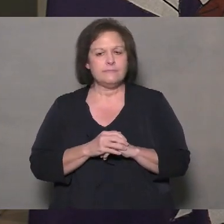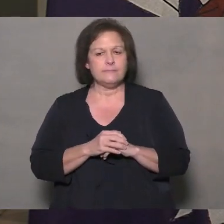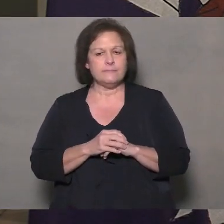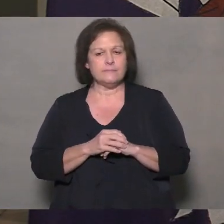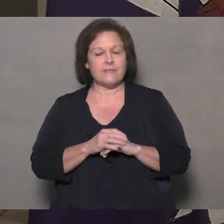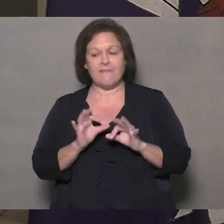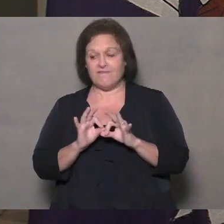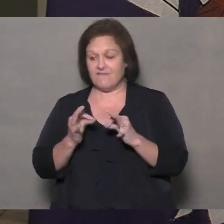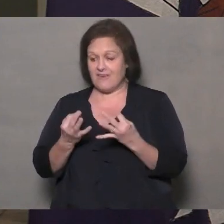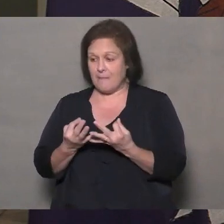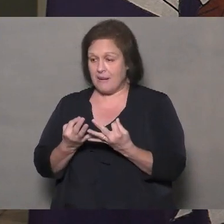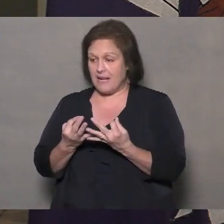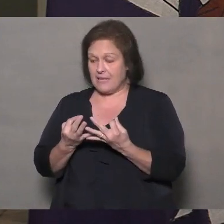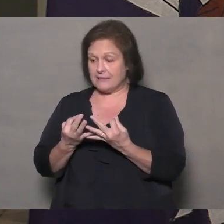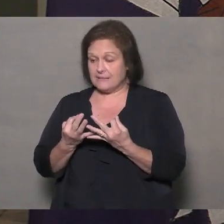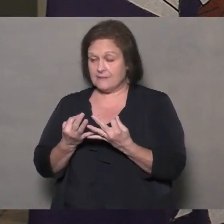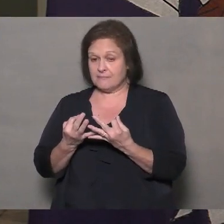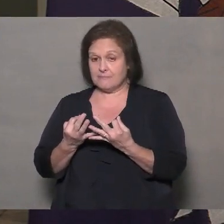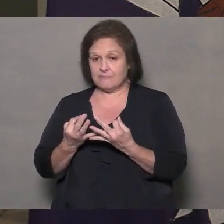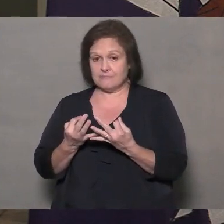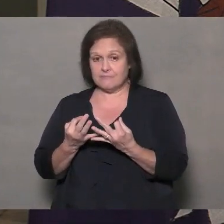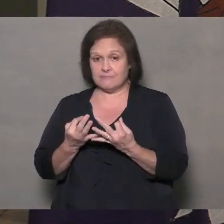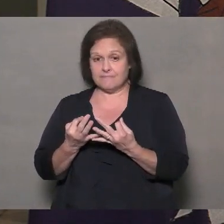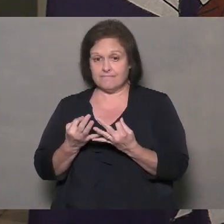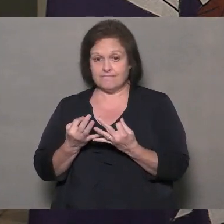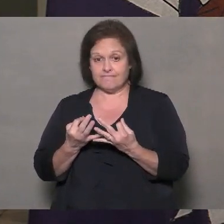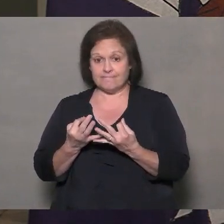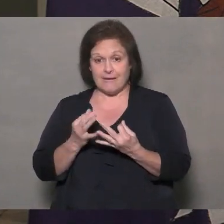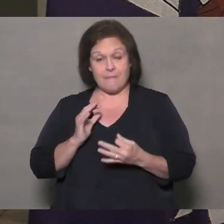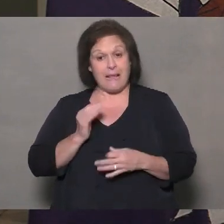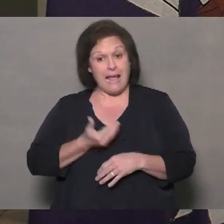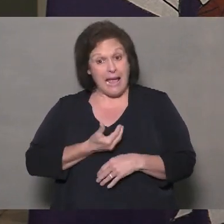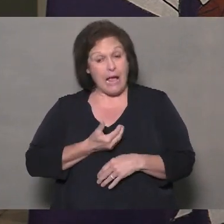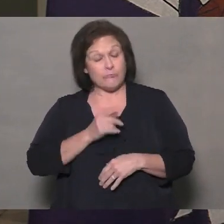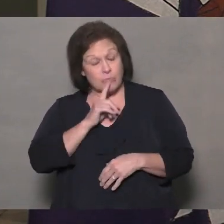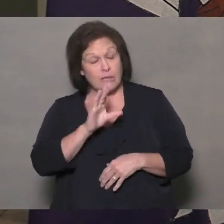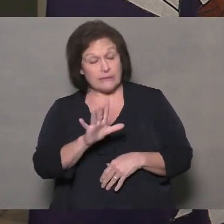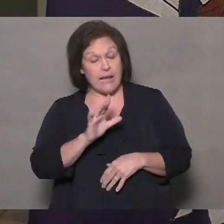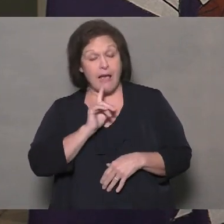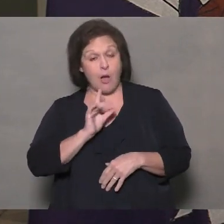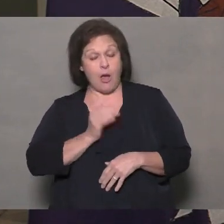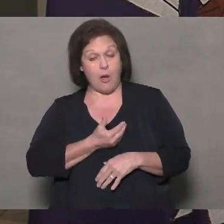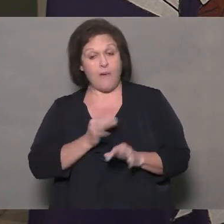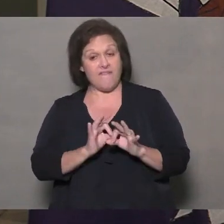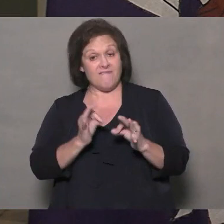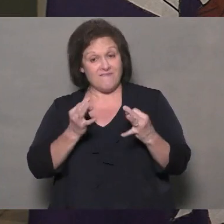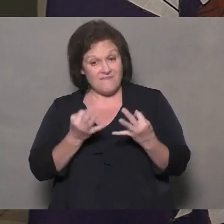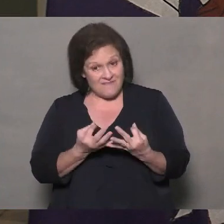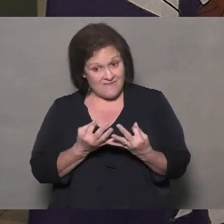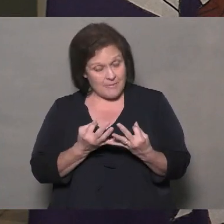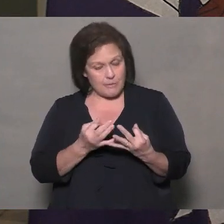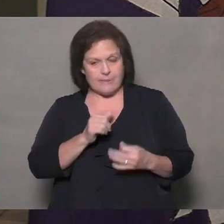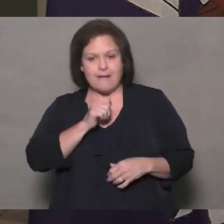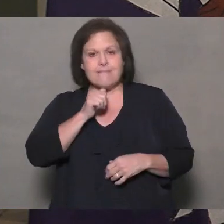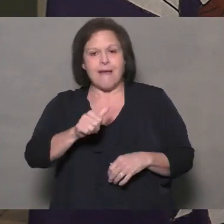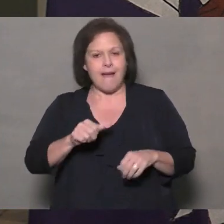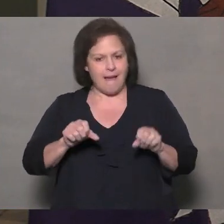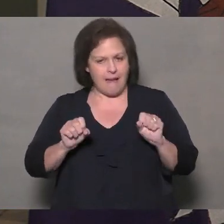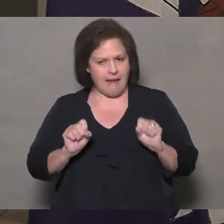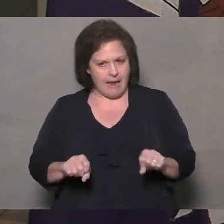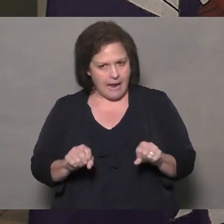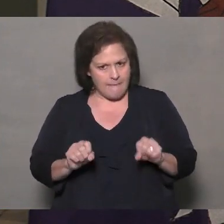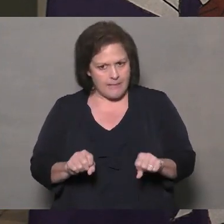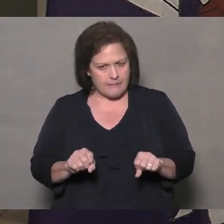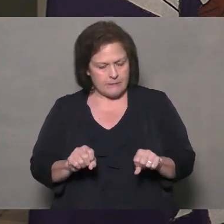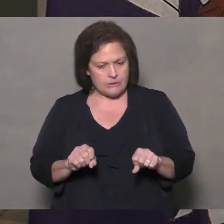But families have been able, and really our families have been unable to be with